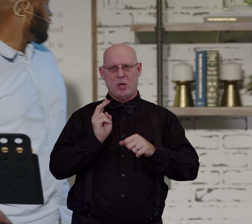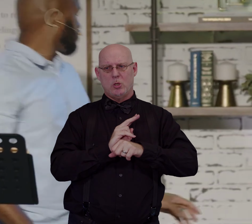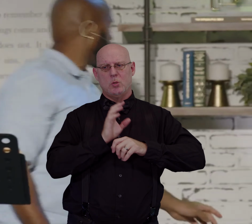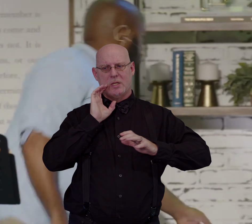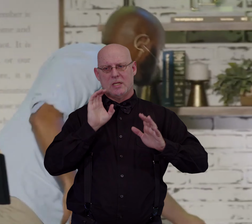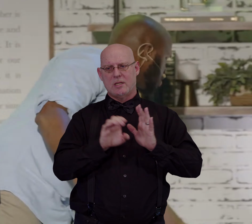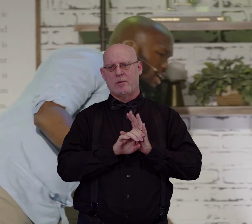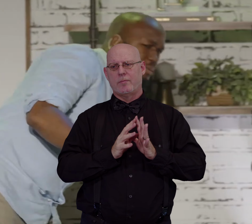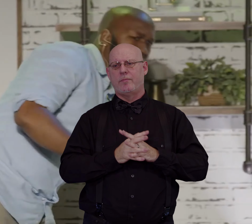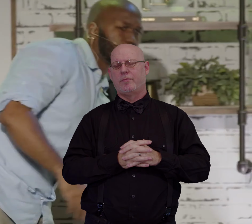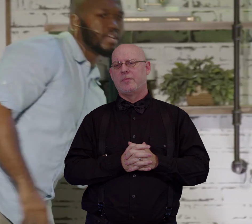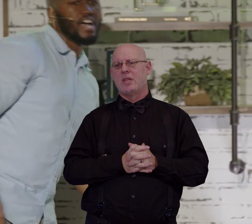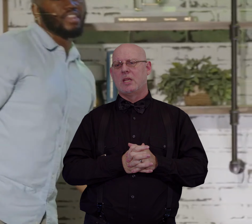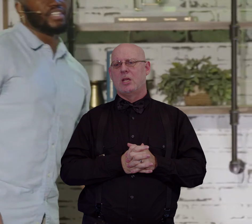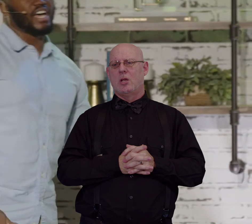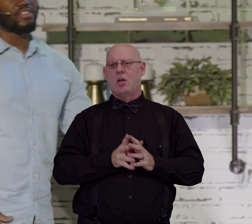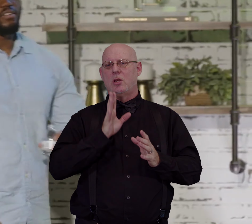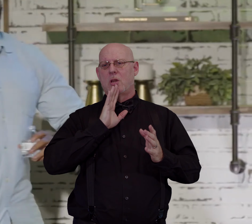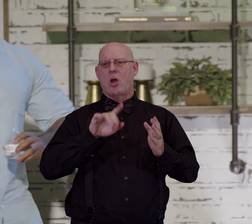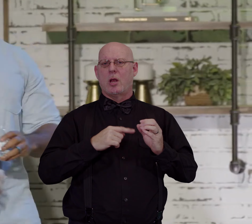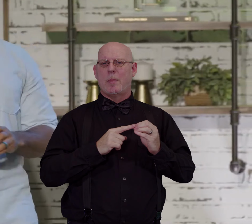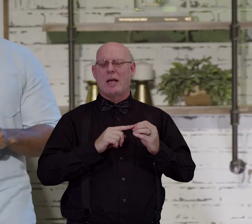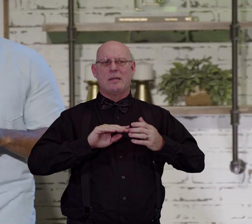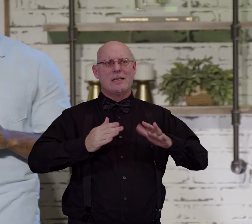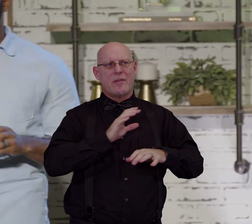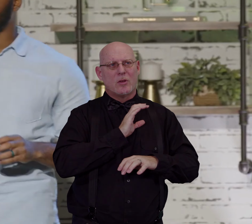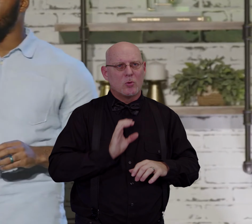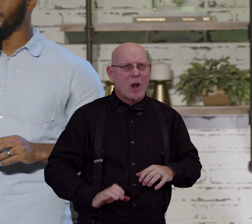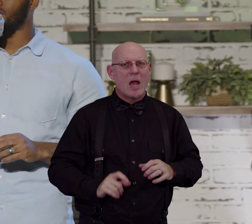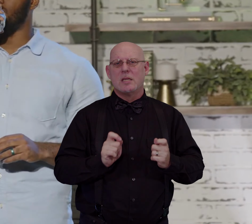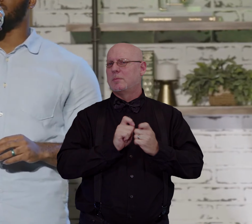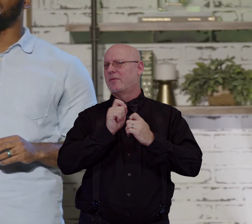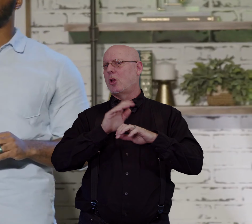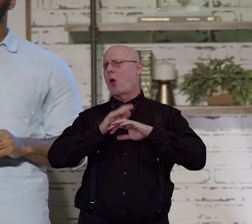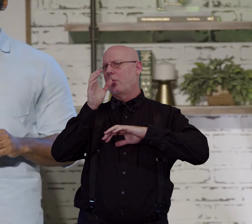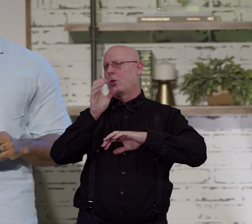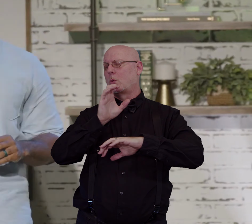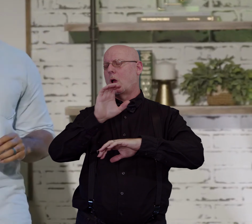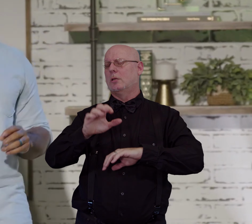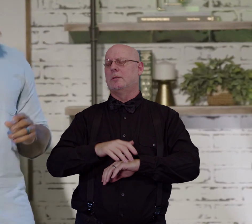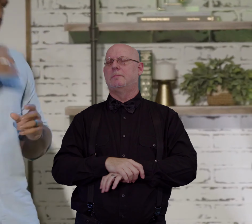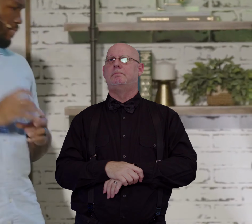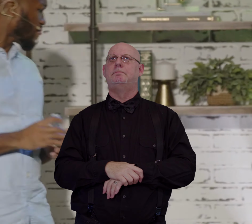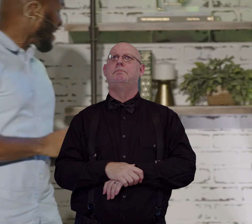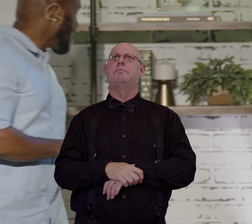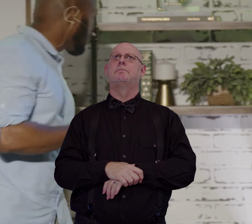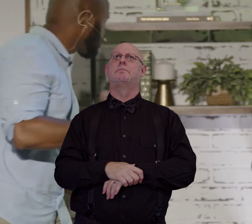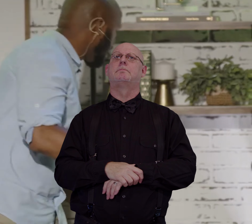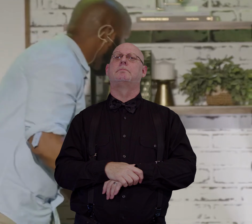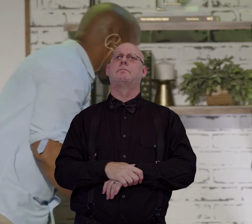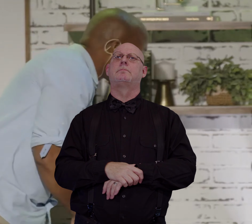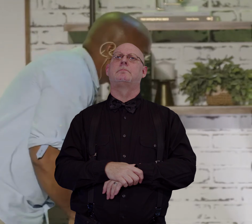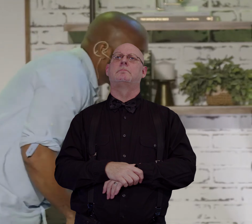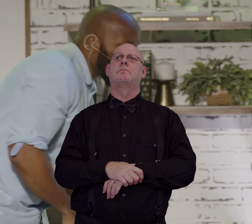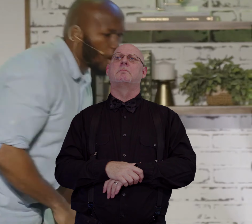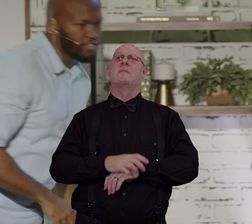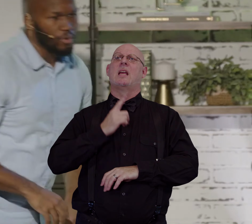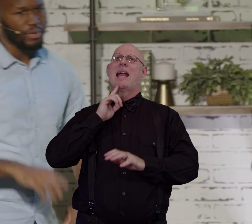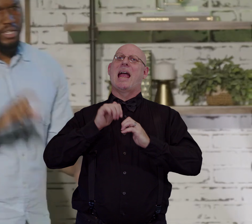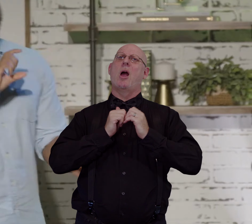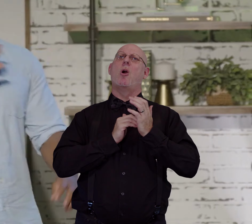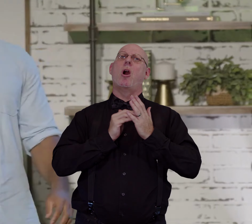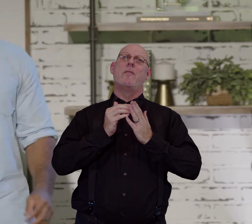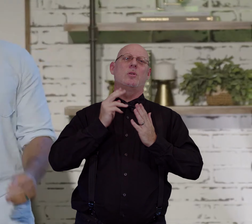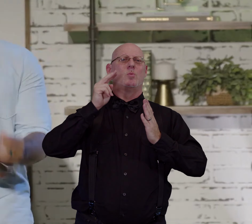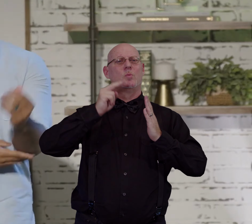illustration, and we were talking about the death of Christ and particularly on the cross. And I was saying how often